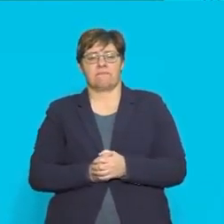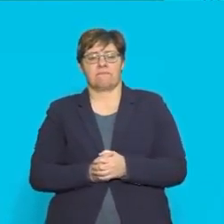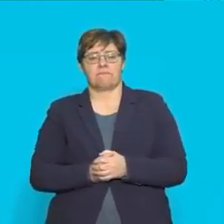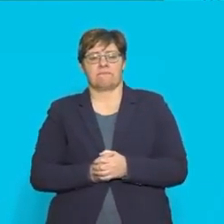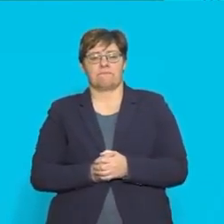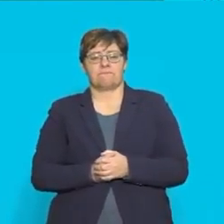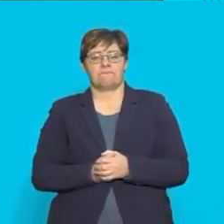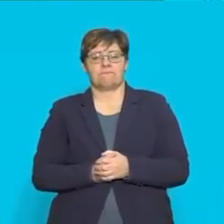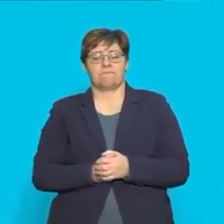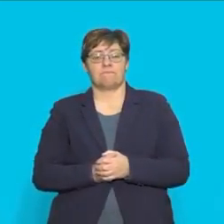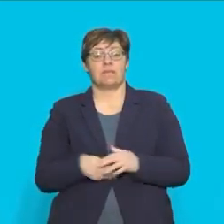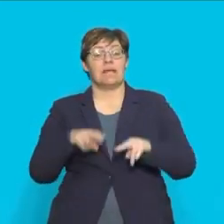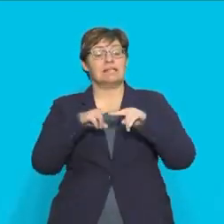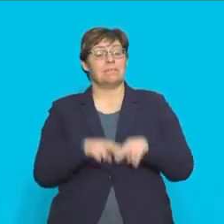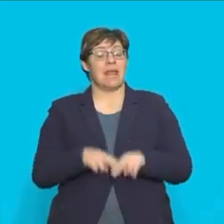Not. Okay.